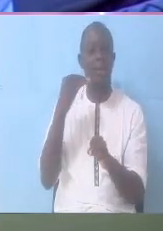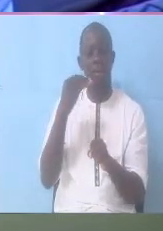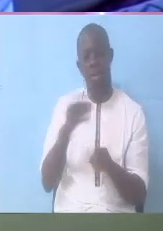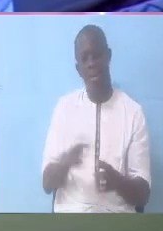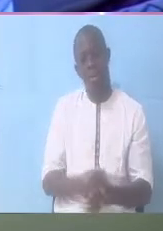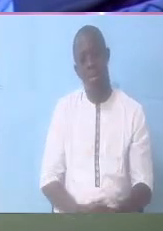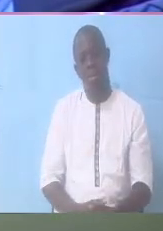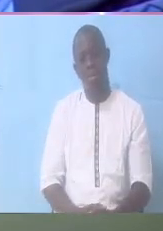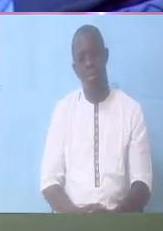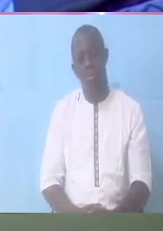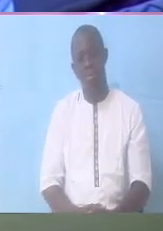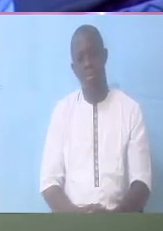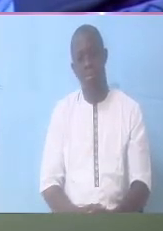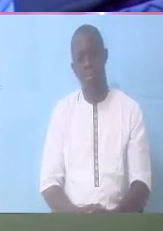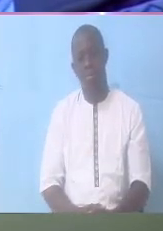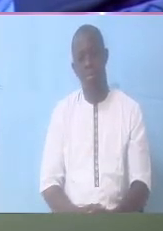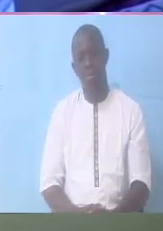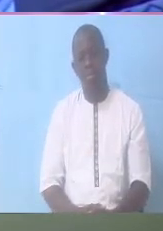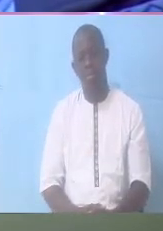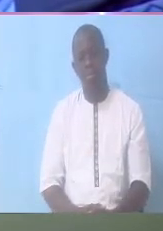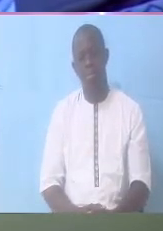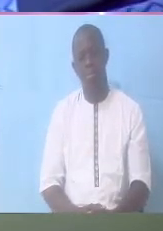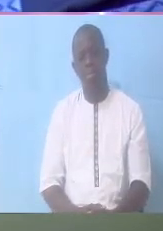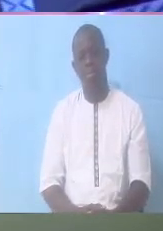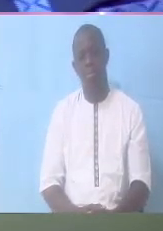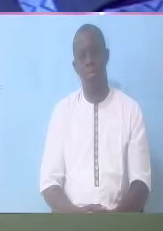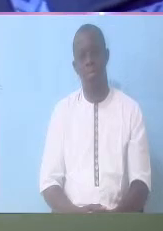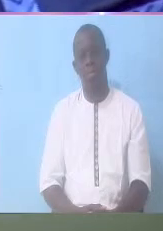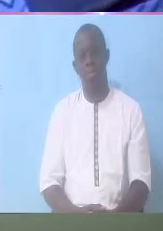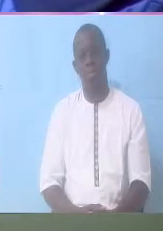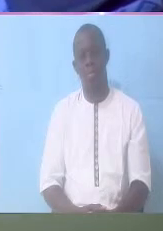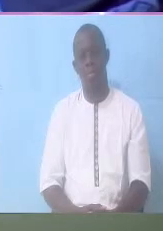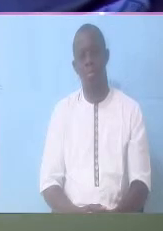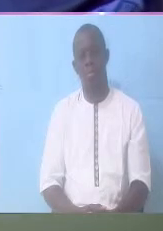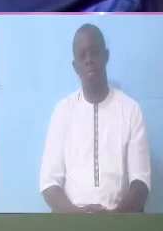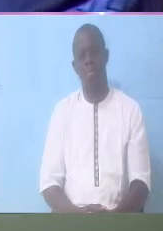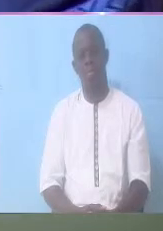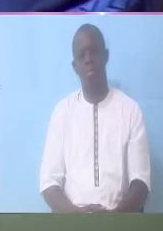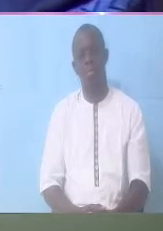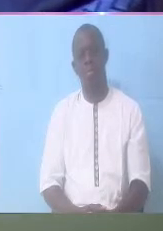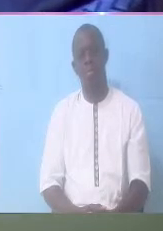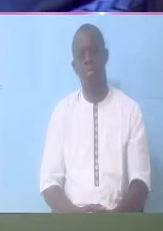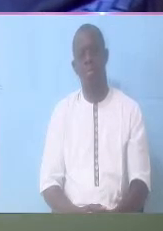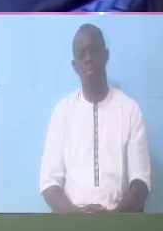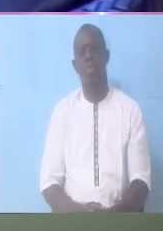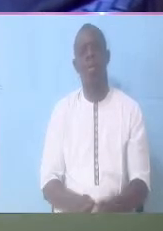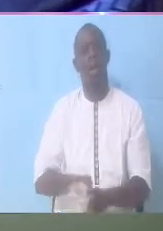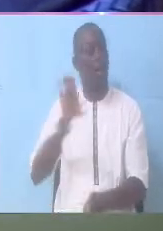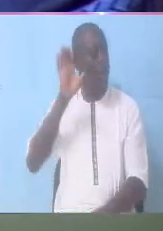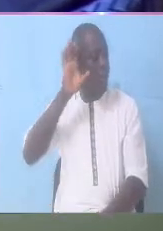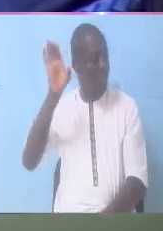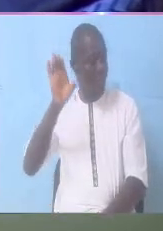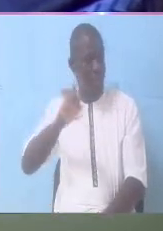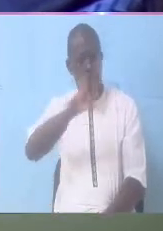I wouldn't say he was guilty or innocent. I'm saying those that I saw at the scene. Listen to the question.